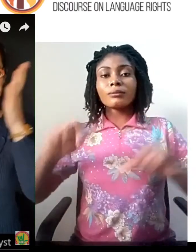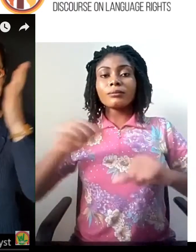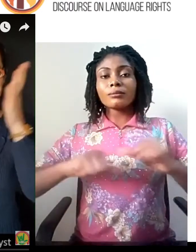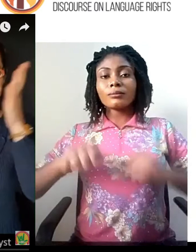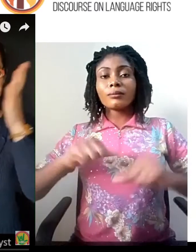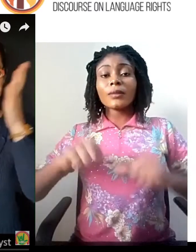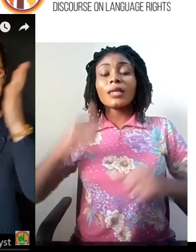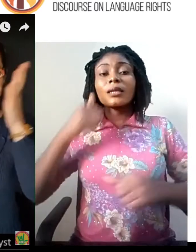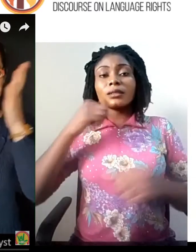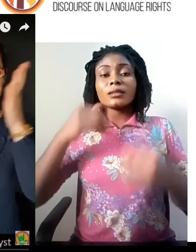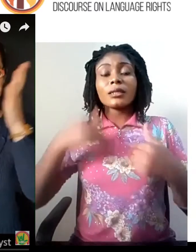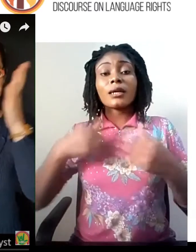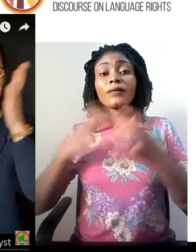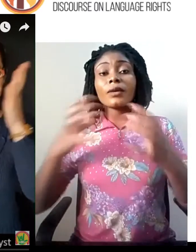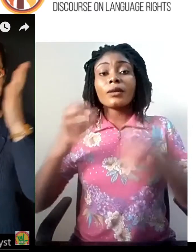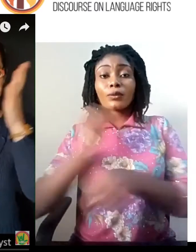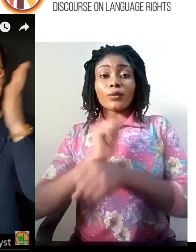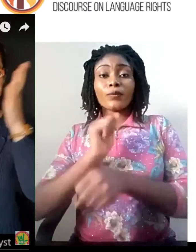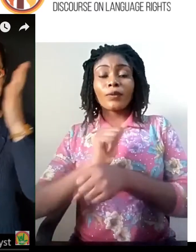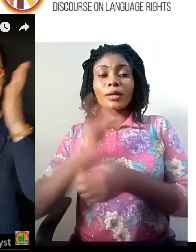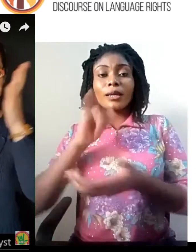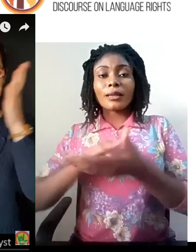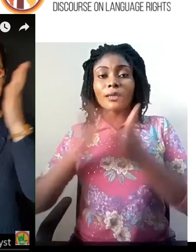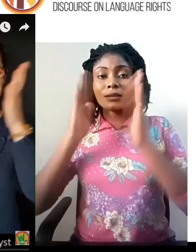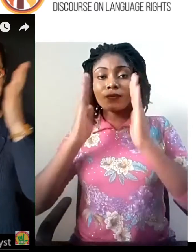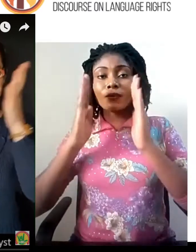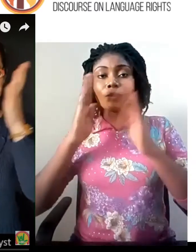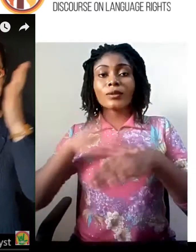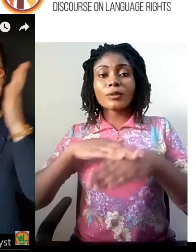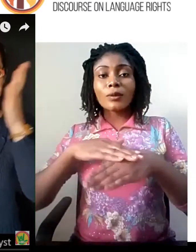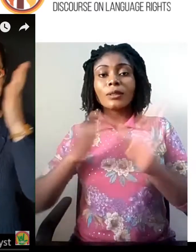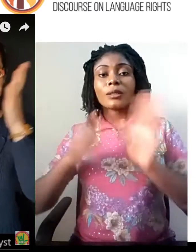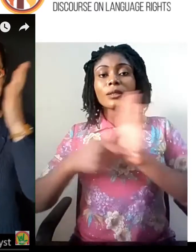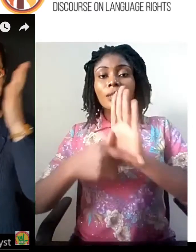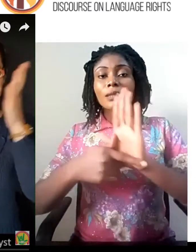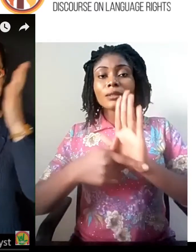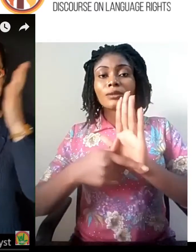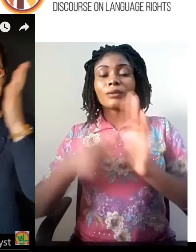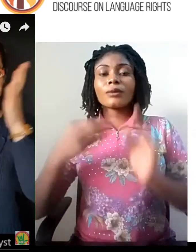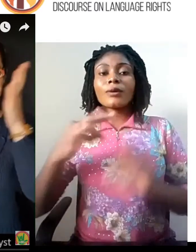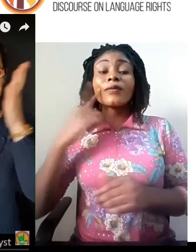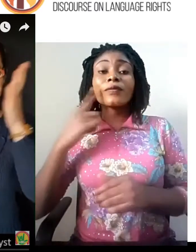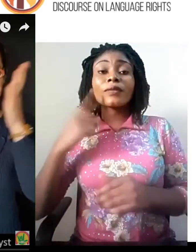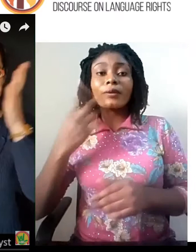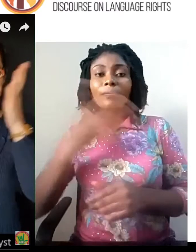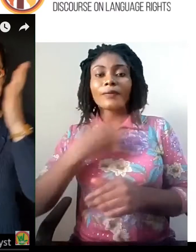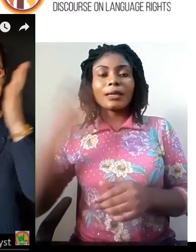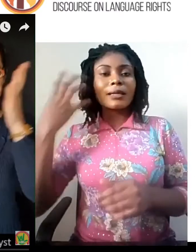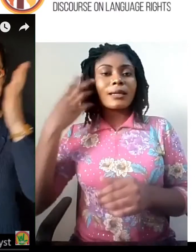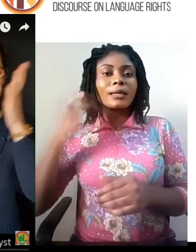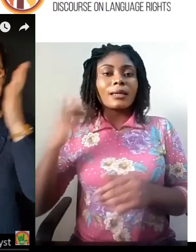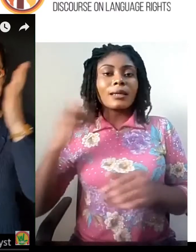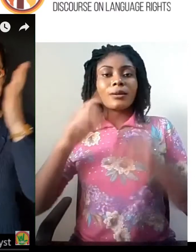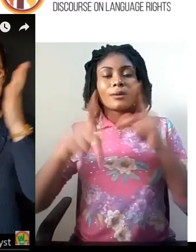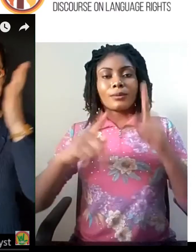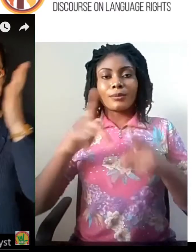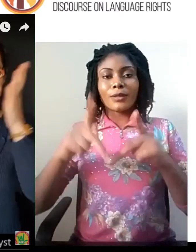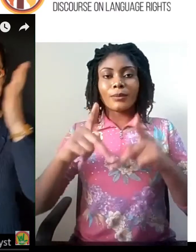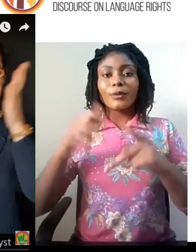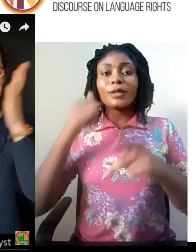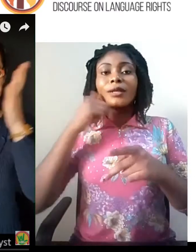that focus on gesture of the deaf and hearing people. She's also working on